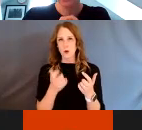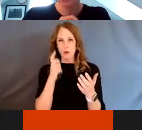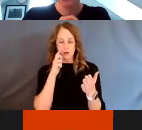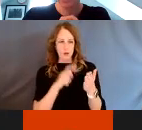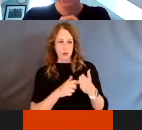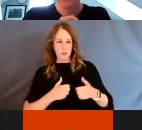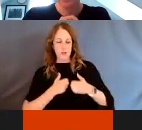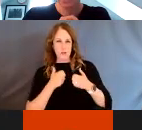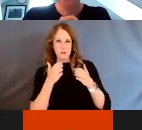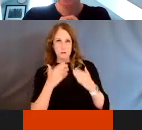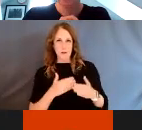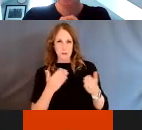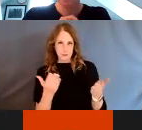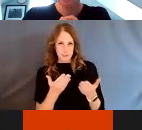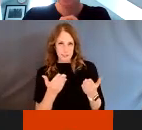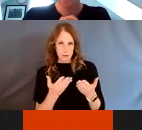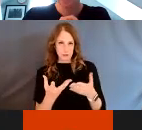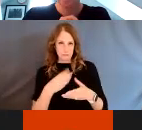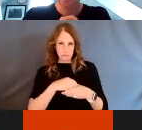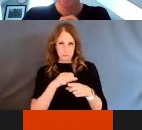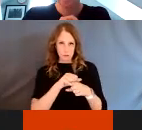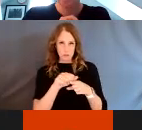survivors that are in our training today